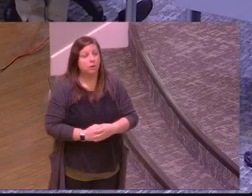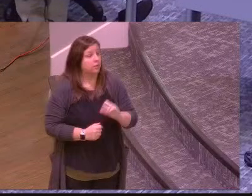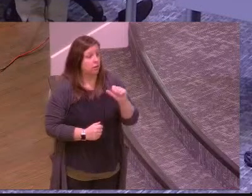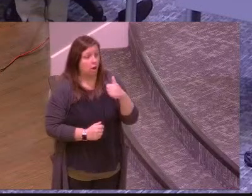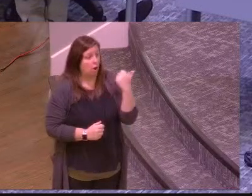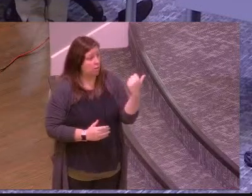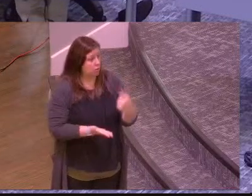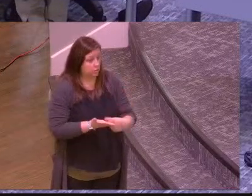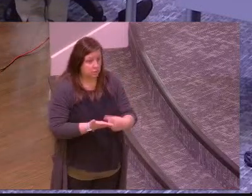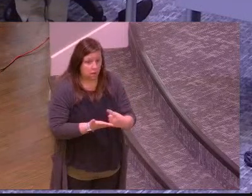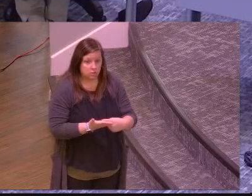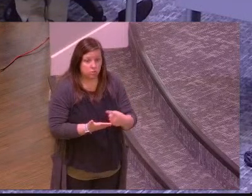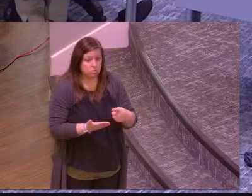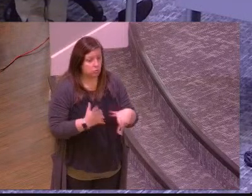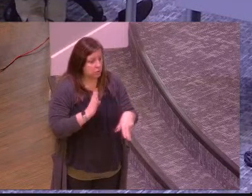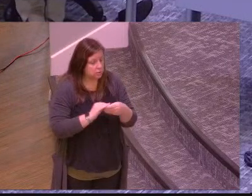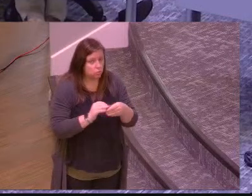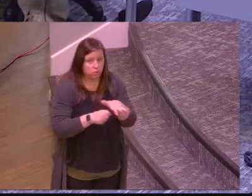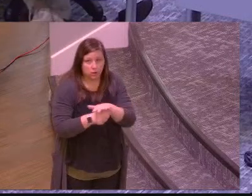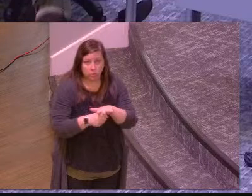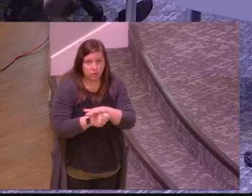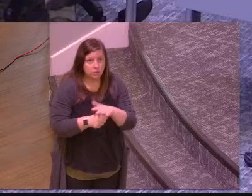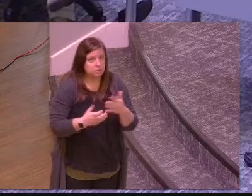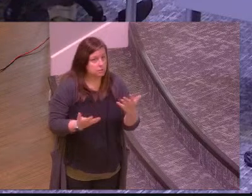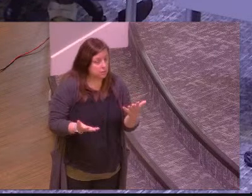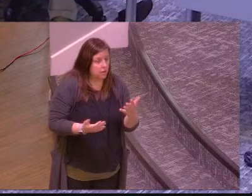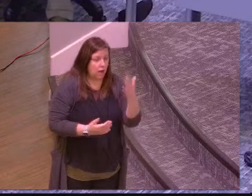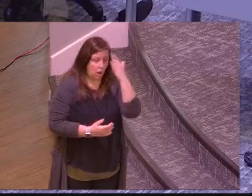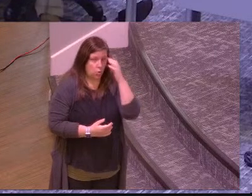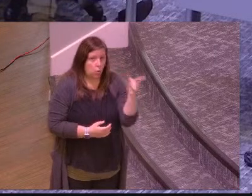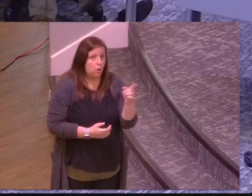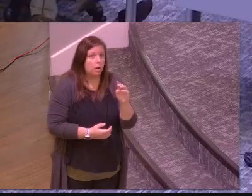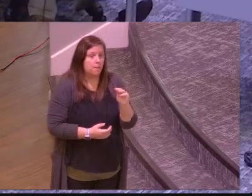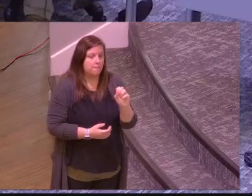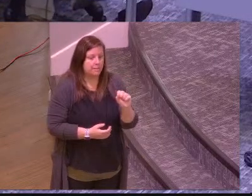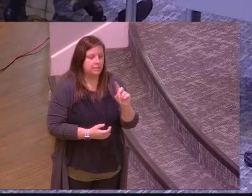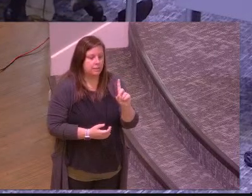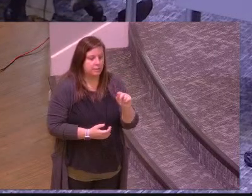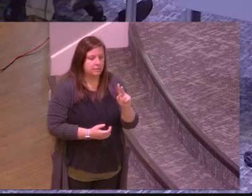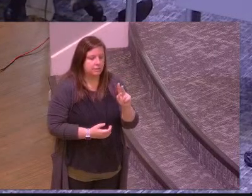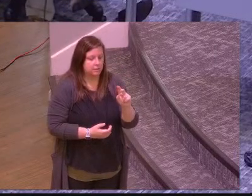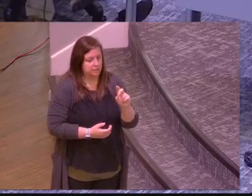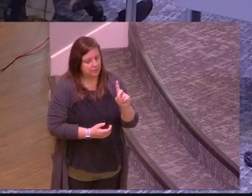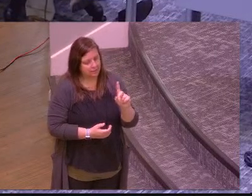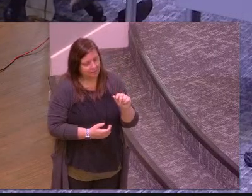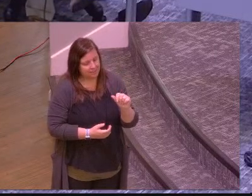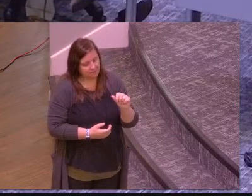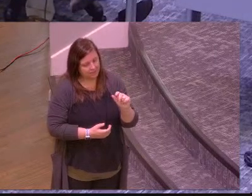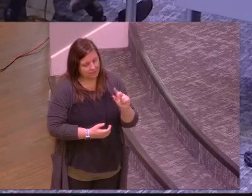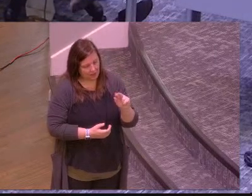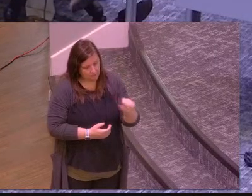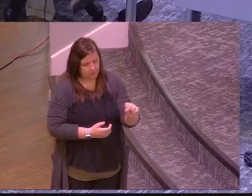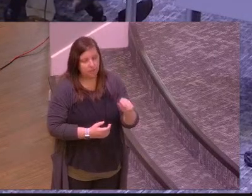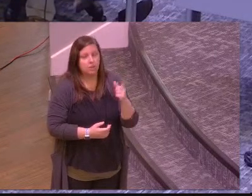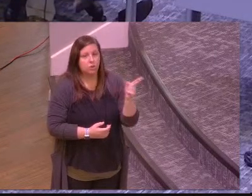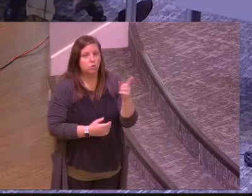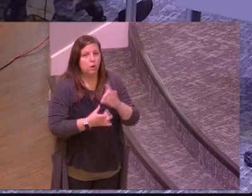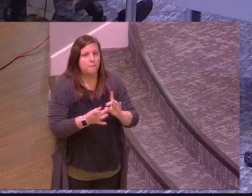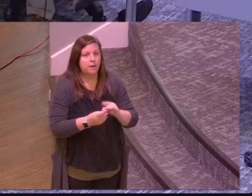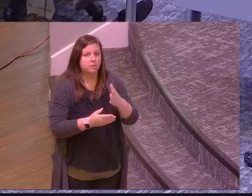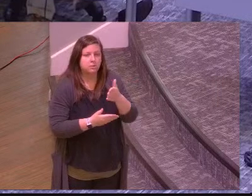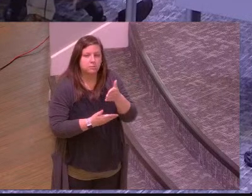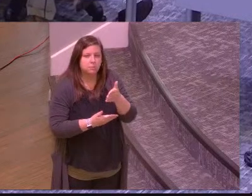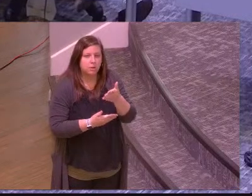areas additional areas? I know, Ms. Davis, you mentioned, like, there are, some areas that we need to focus on as far as,